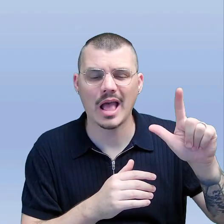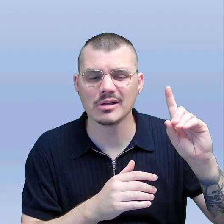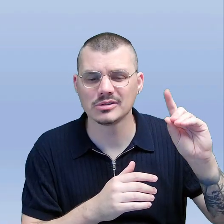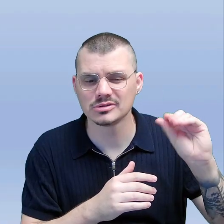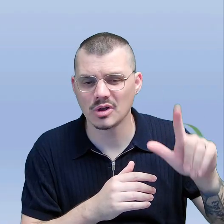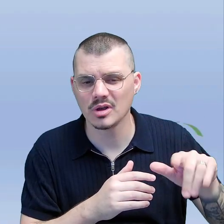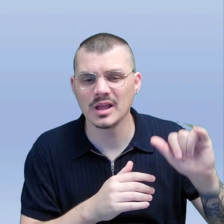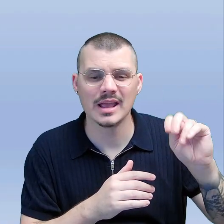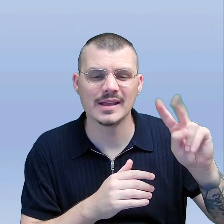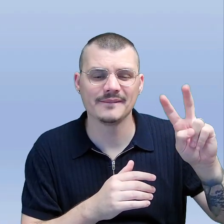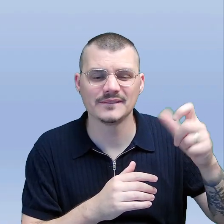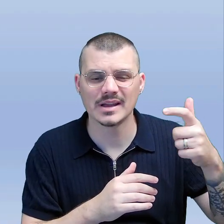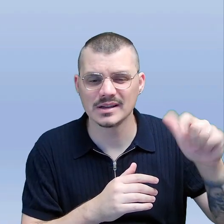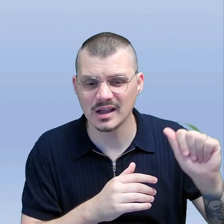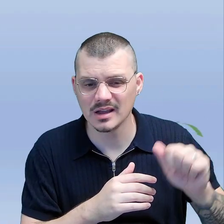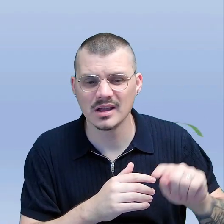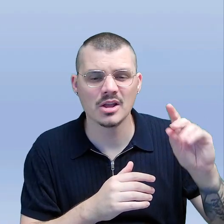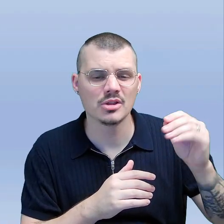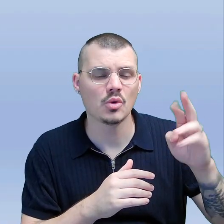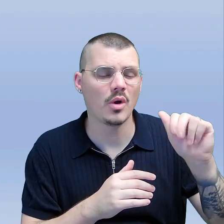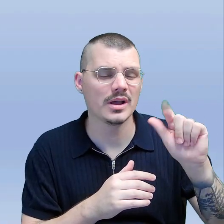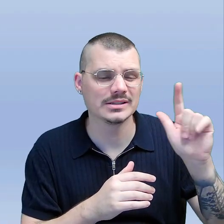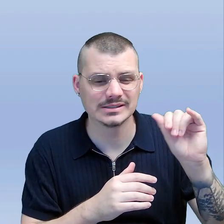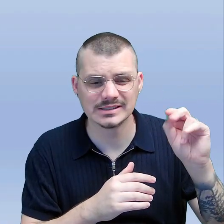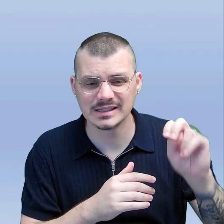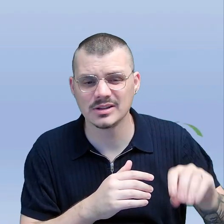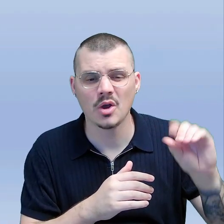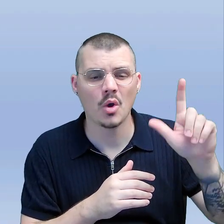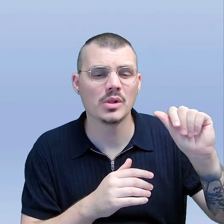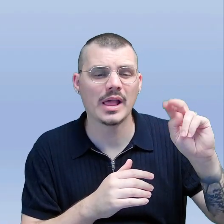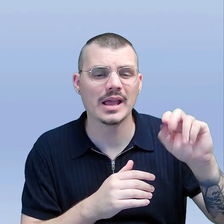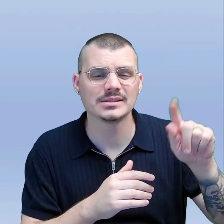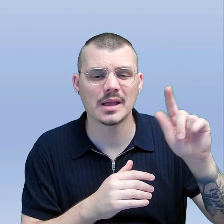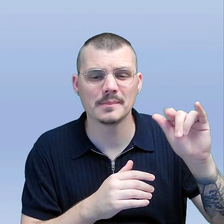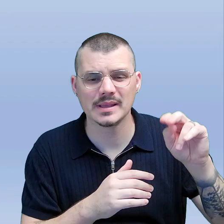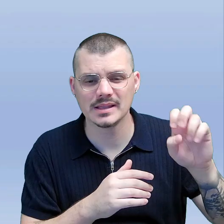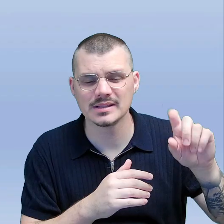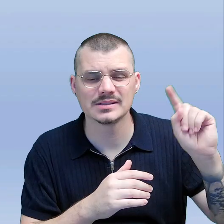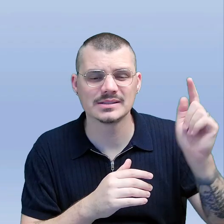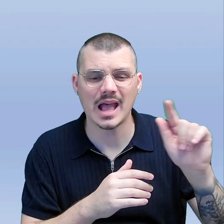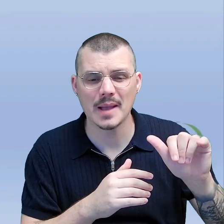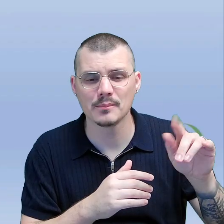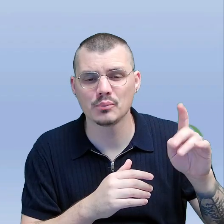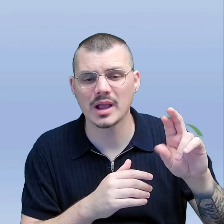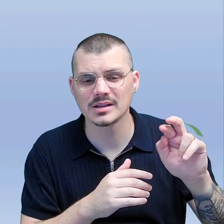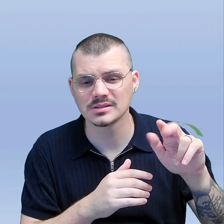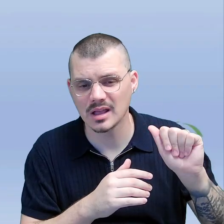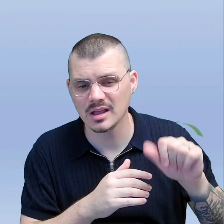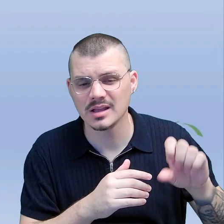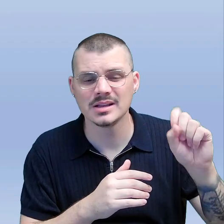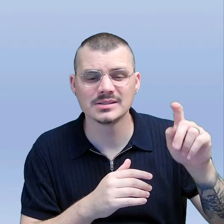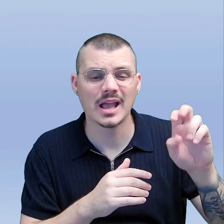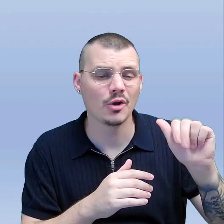Haldol, Invega, Thorazine, olanzapine, Zyprexa,